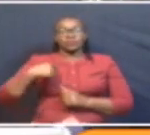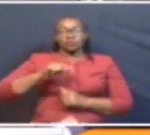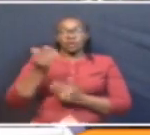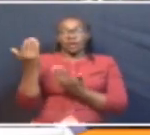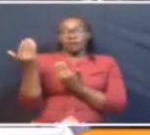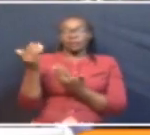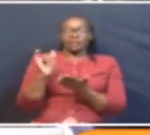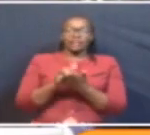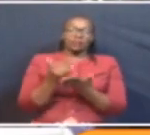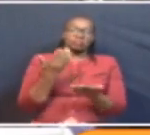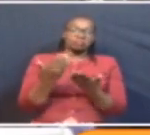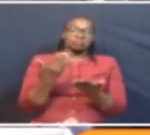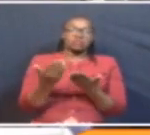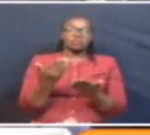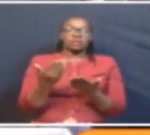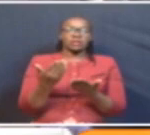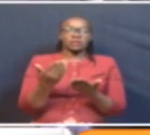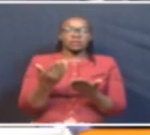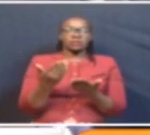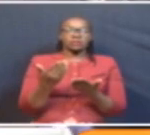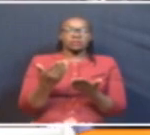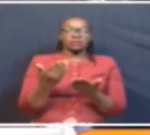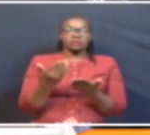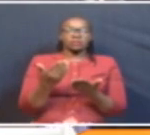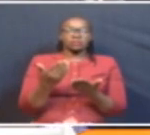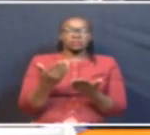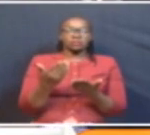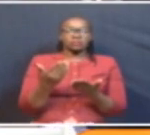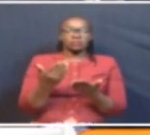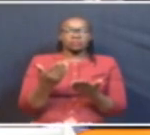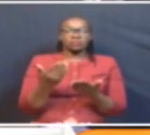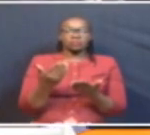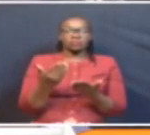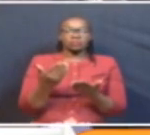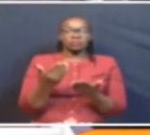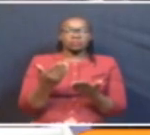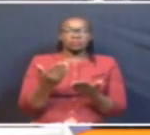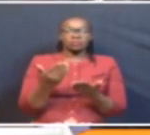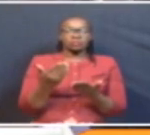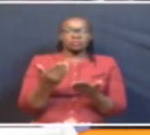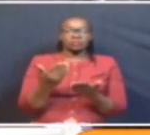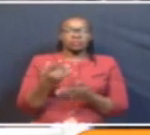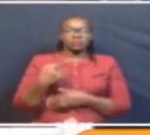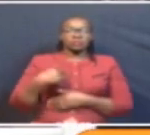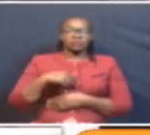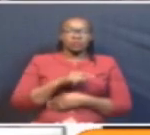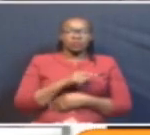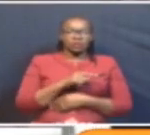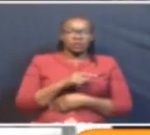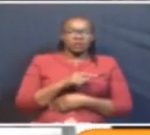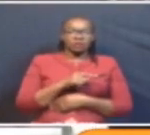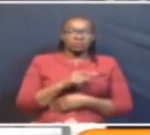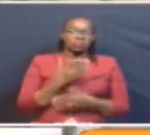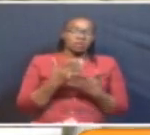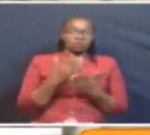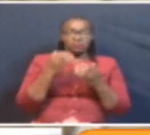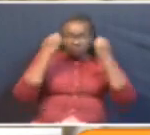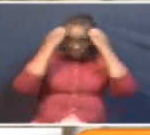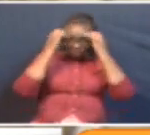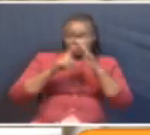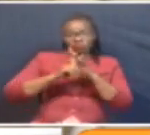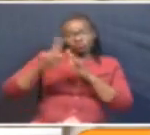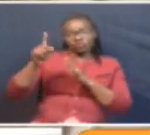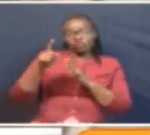probably the pupil left without taking advantage of one of the areas that probably is